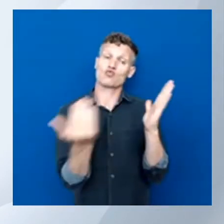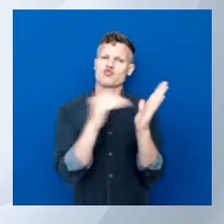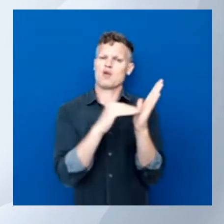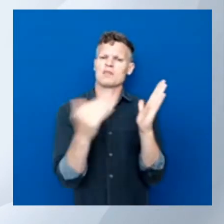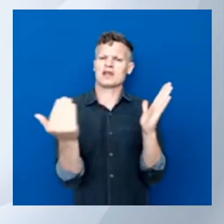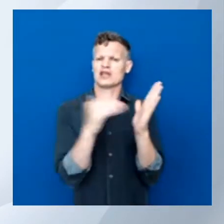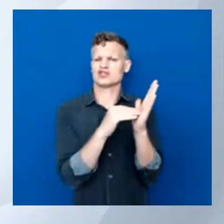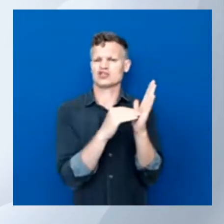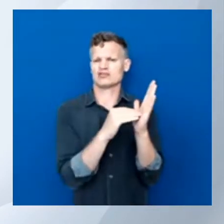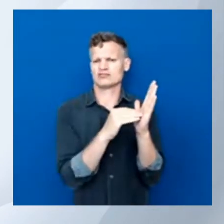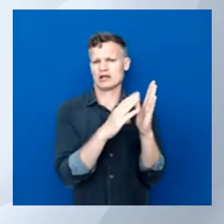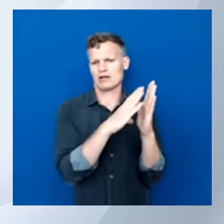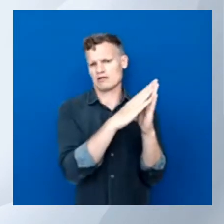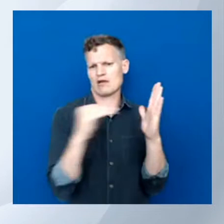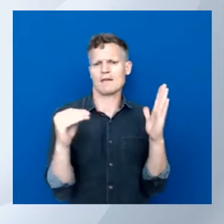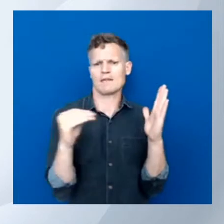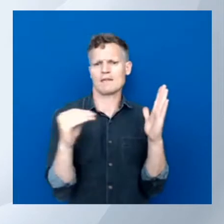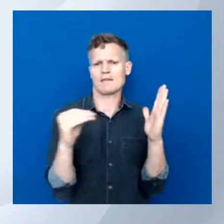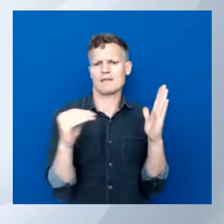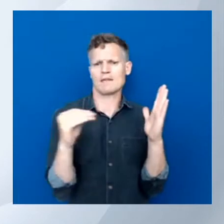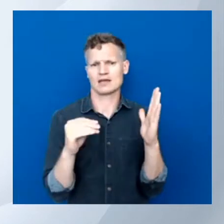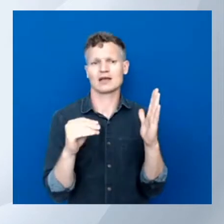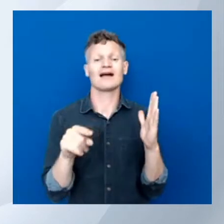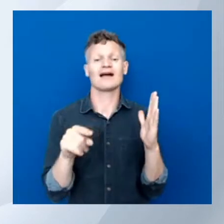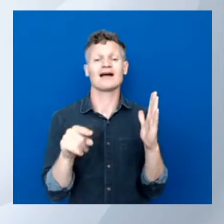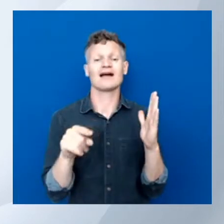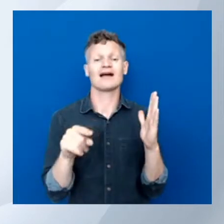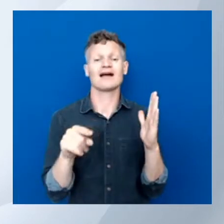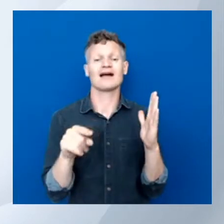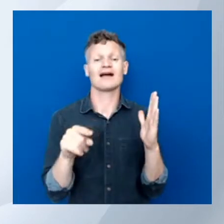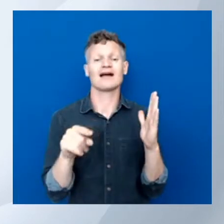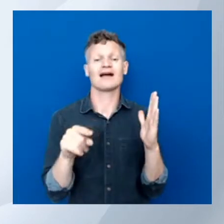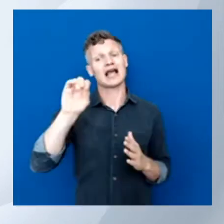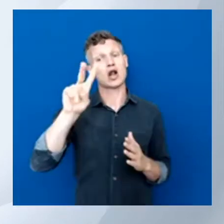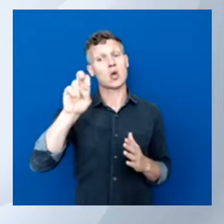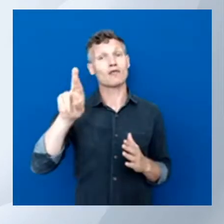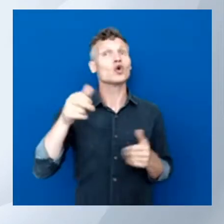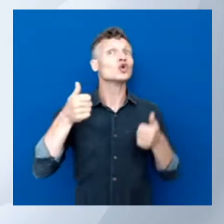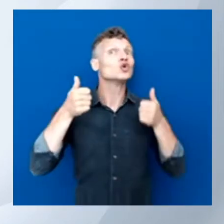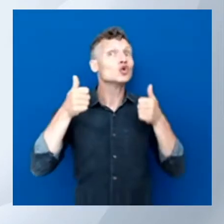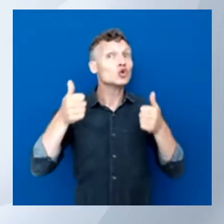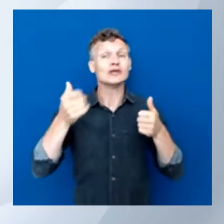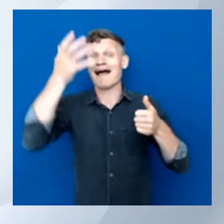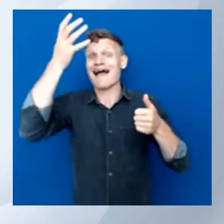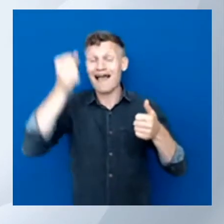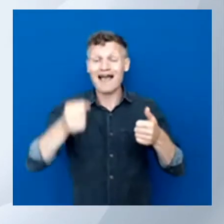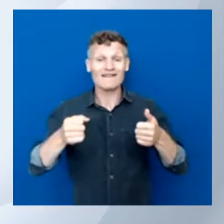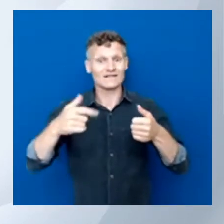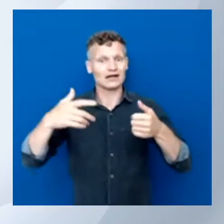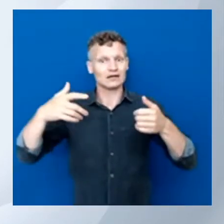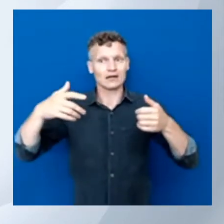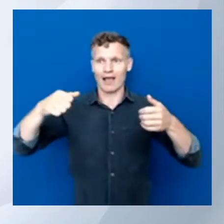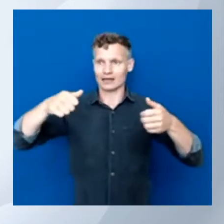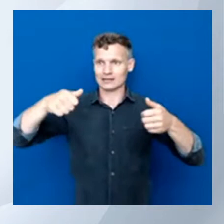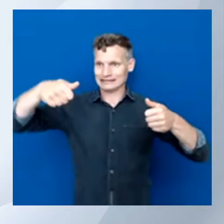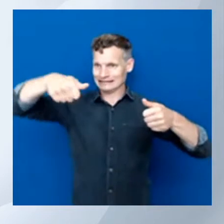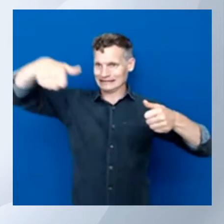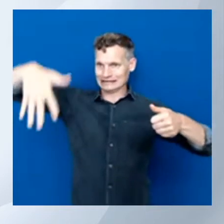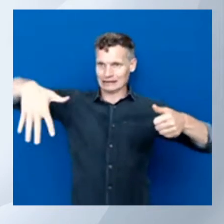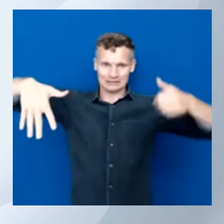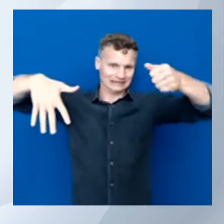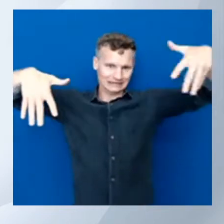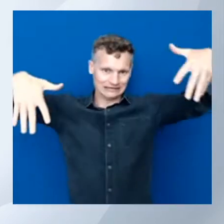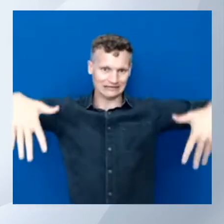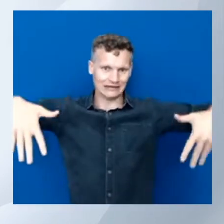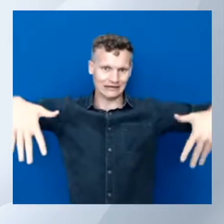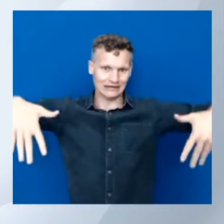have infrastructure, but when you're actually talking about data at play and how you make sure that user